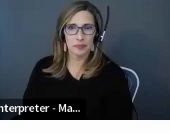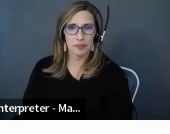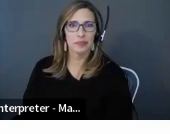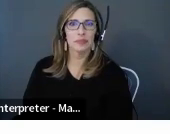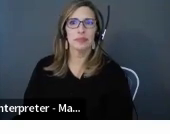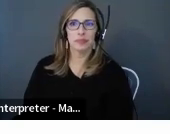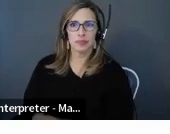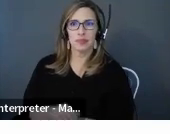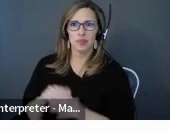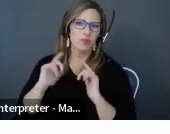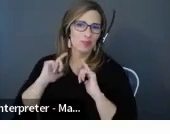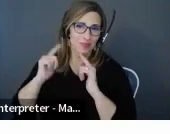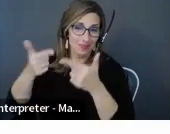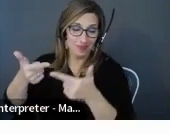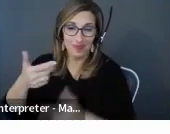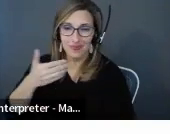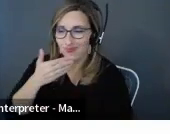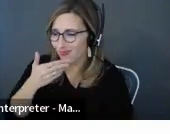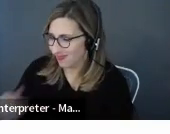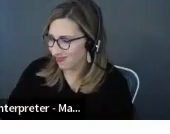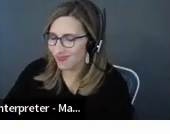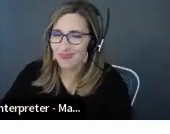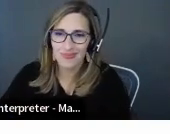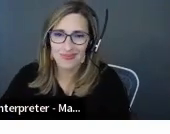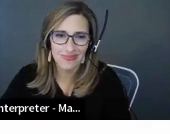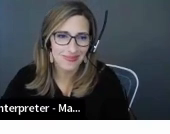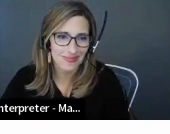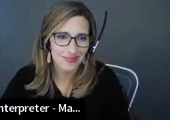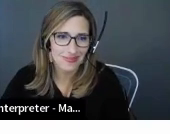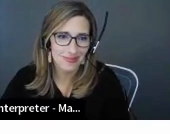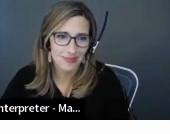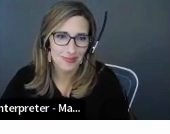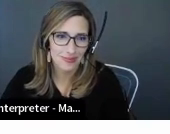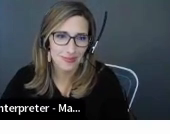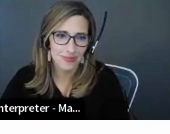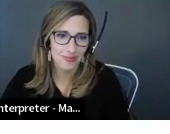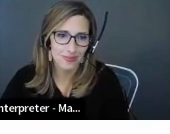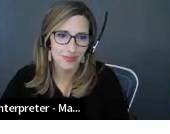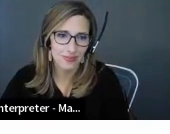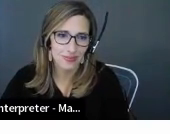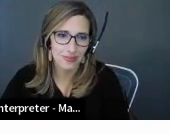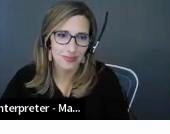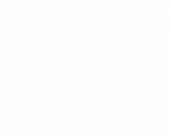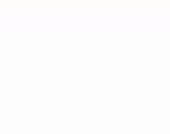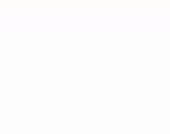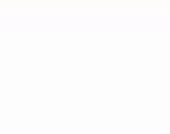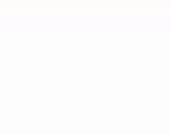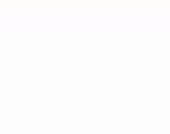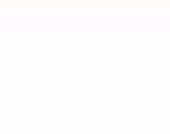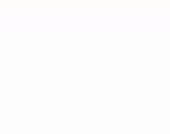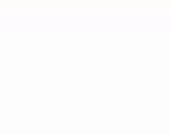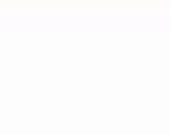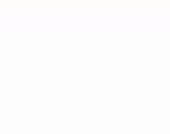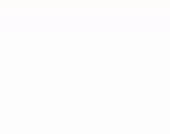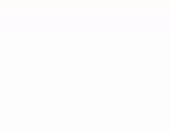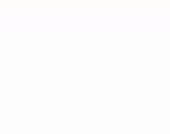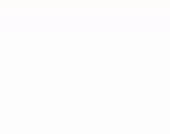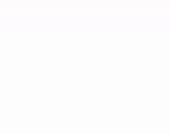So therapy services are where we see the most coordination needed between state plan and CSW